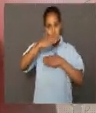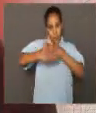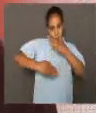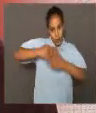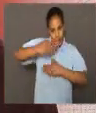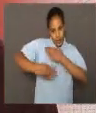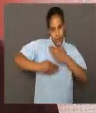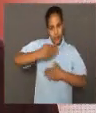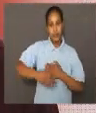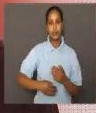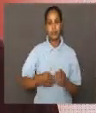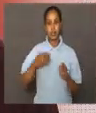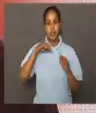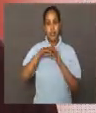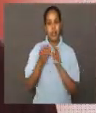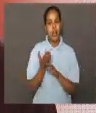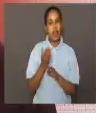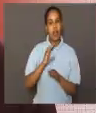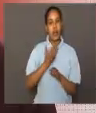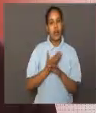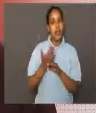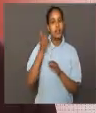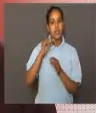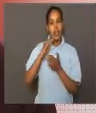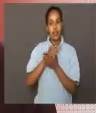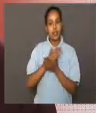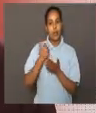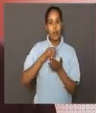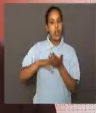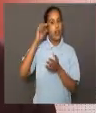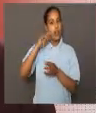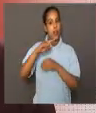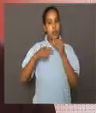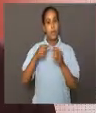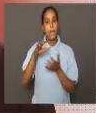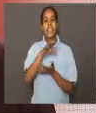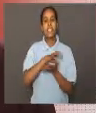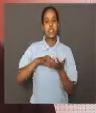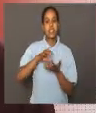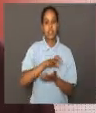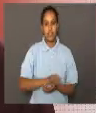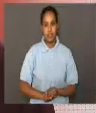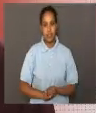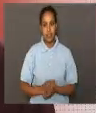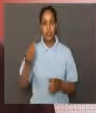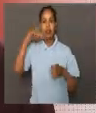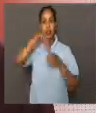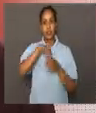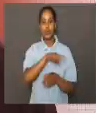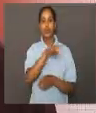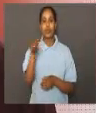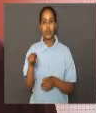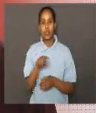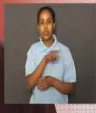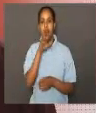process. In our last lesson, we learned about mixtures, including those